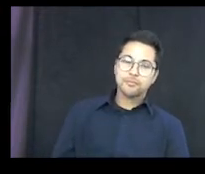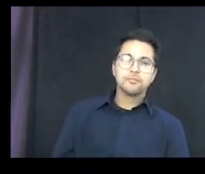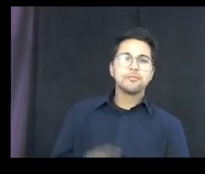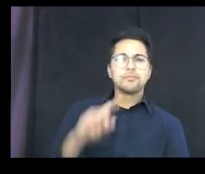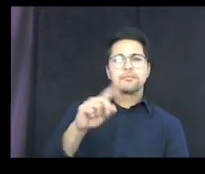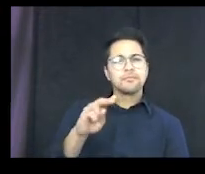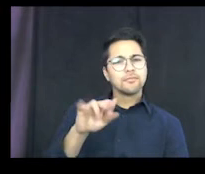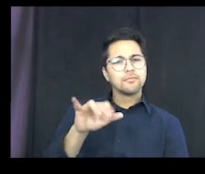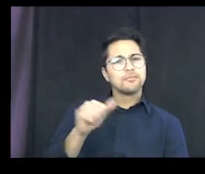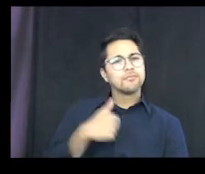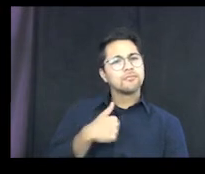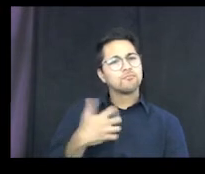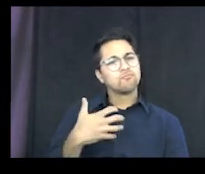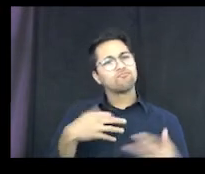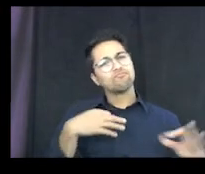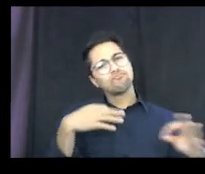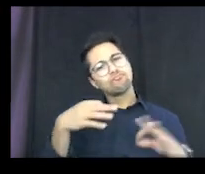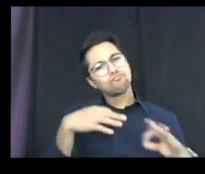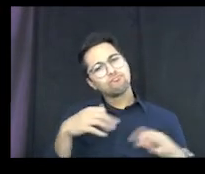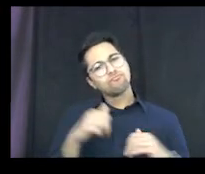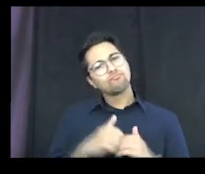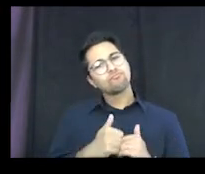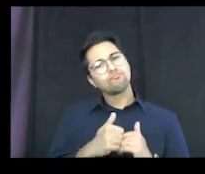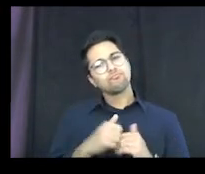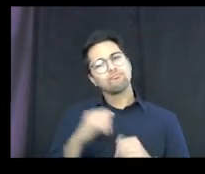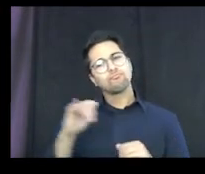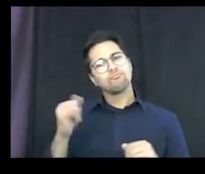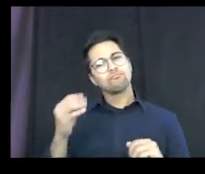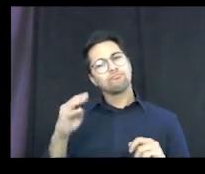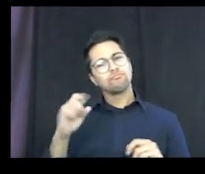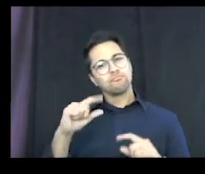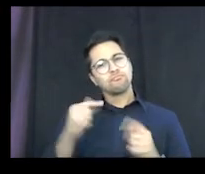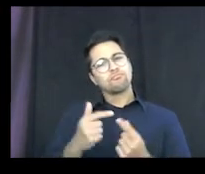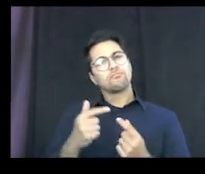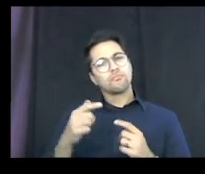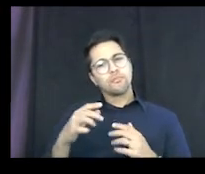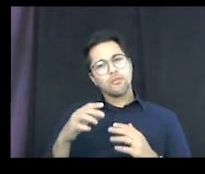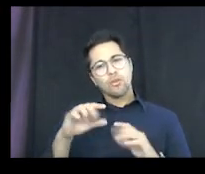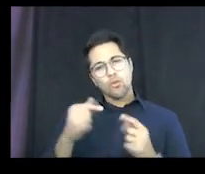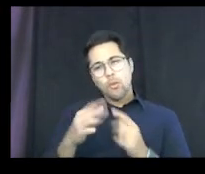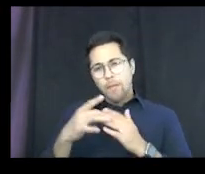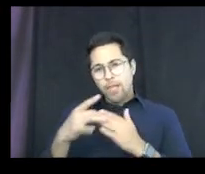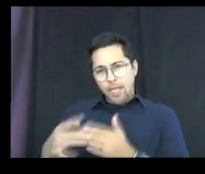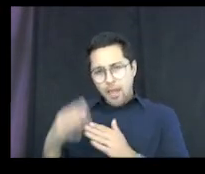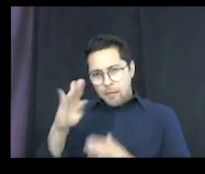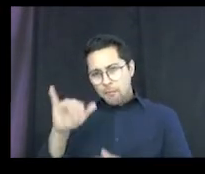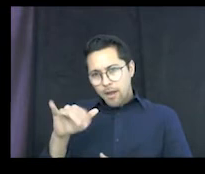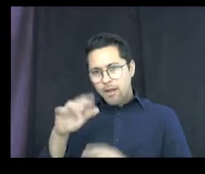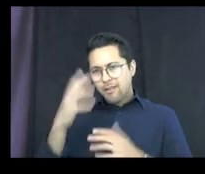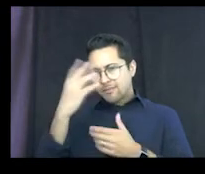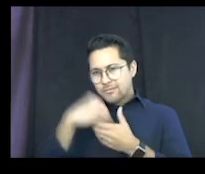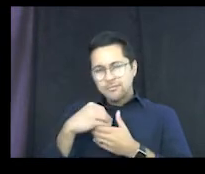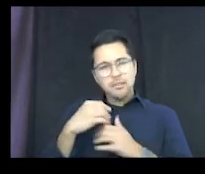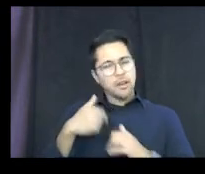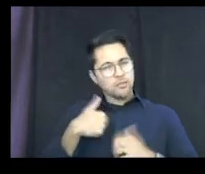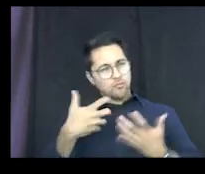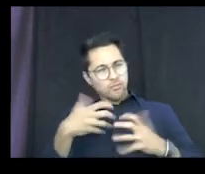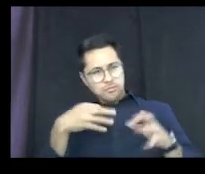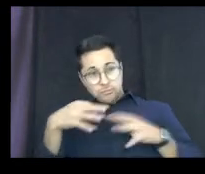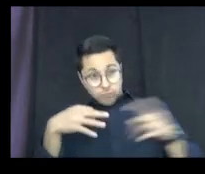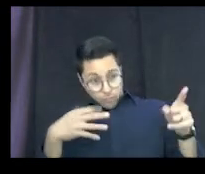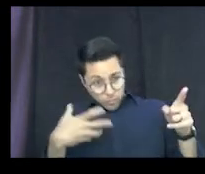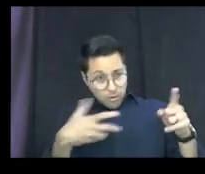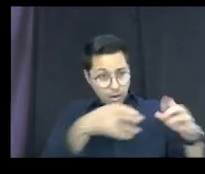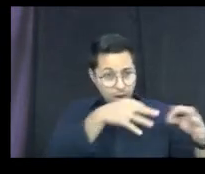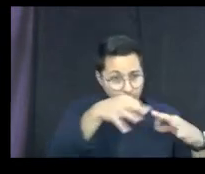Xenia, I'd like to describe how, James just called us a group led by autistic adults. I'd like to describe how that is. Would you like to do that?